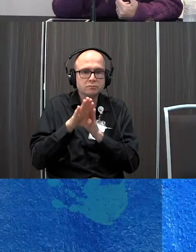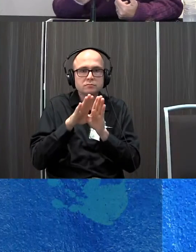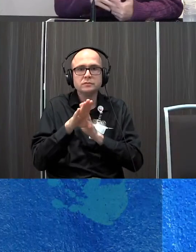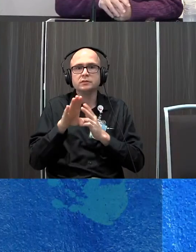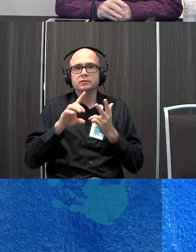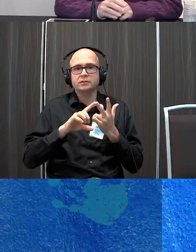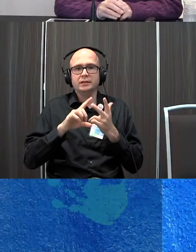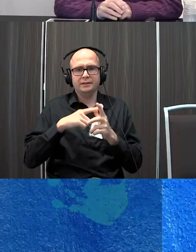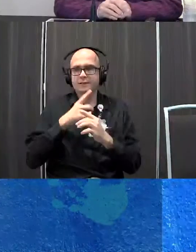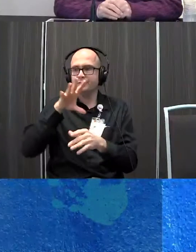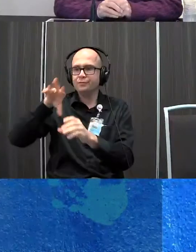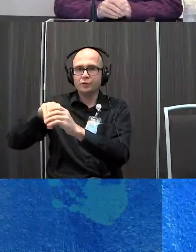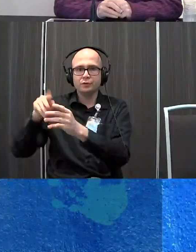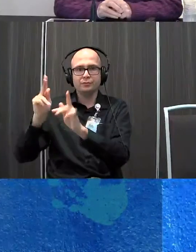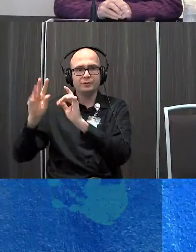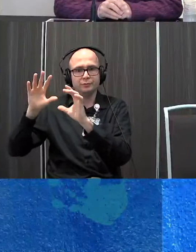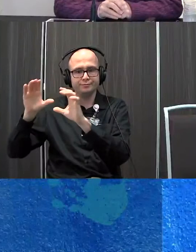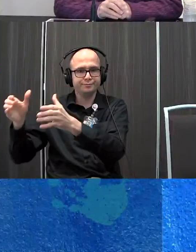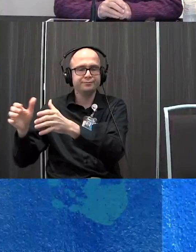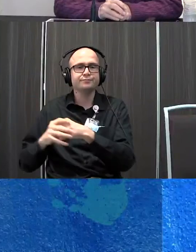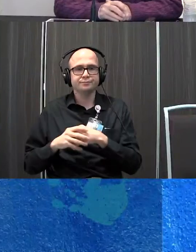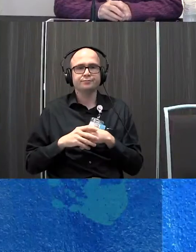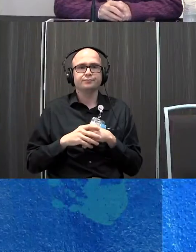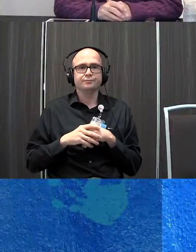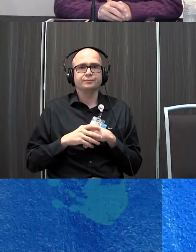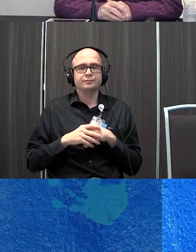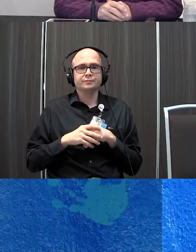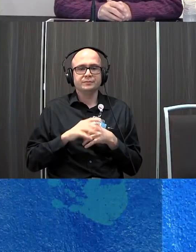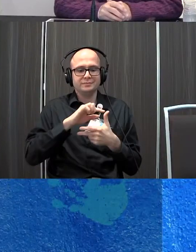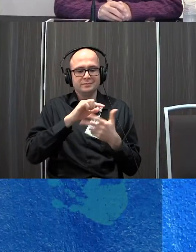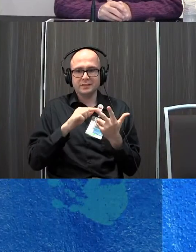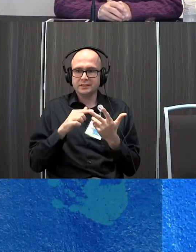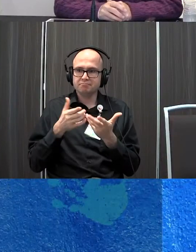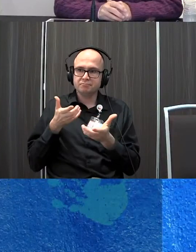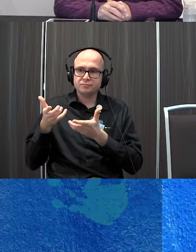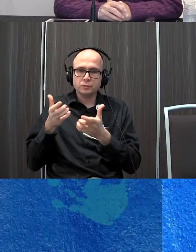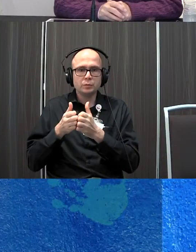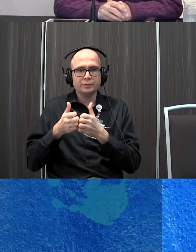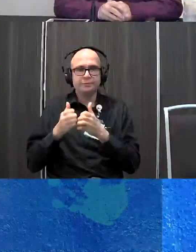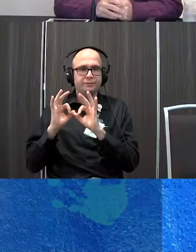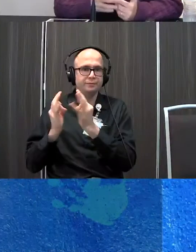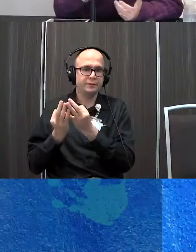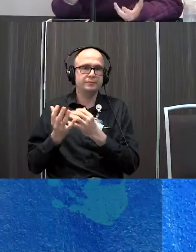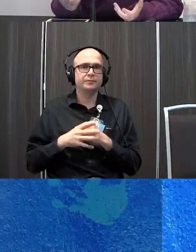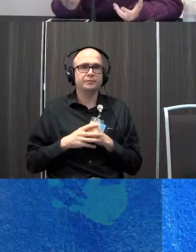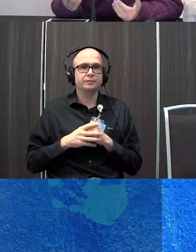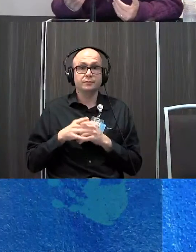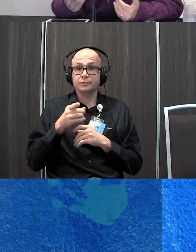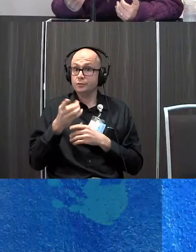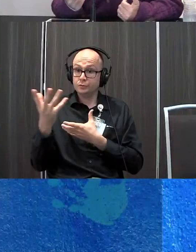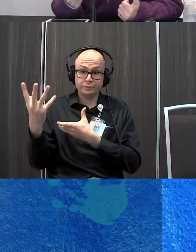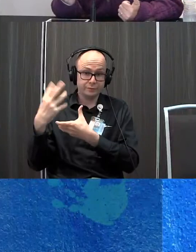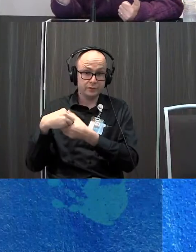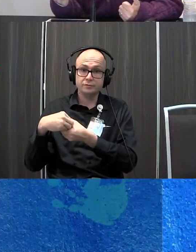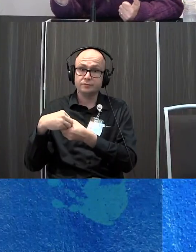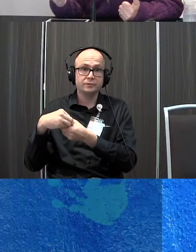getting back into the community, and then, kind of taking that conversation with the family. So you are part of that conversation.